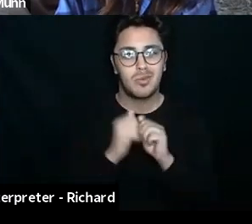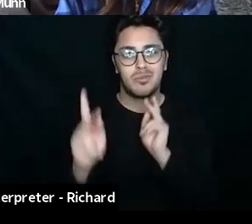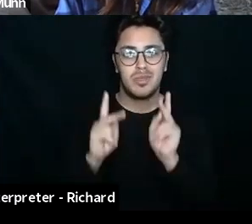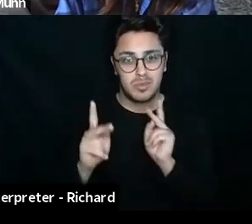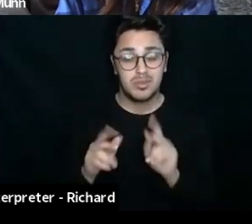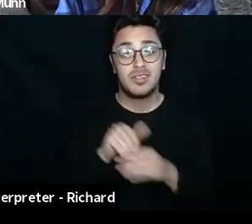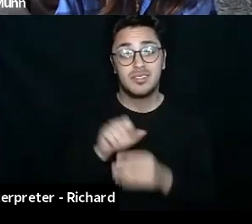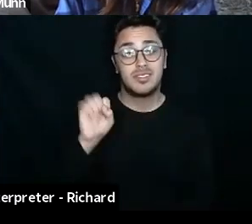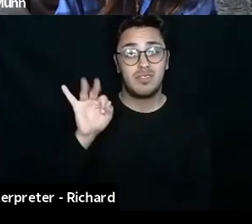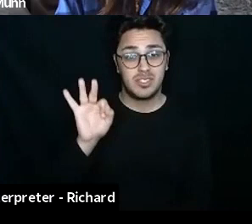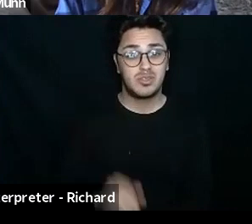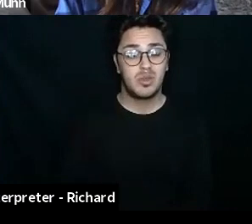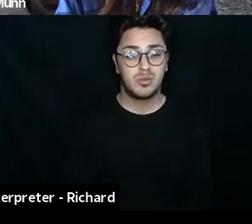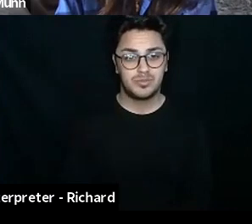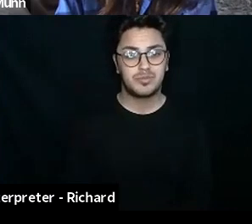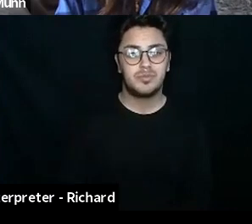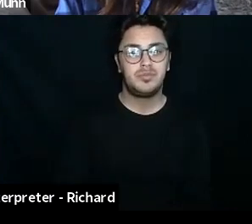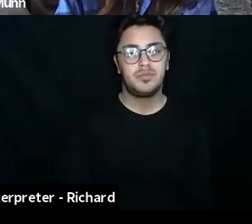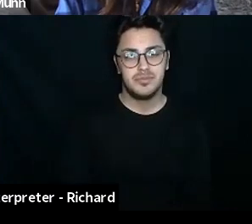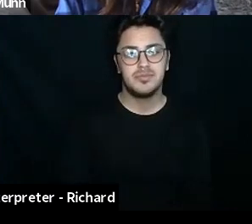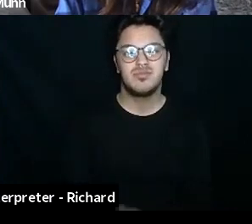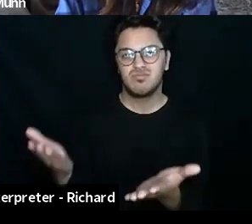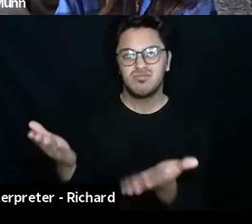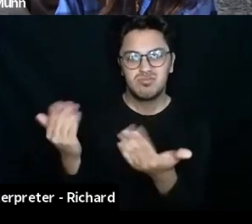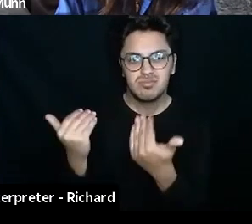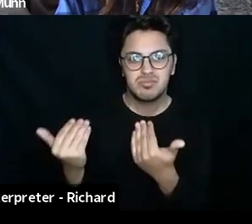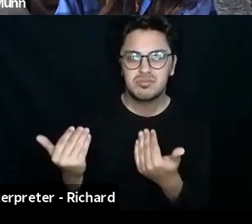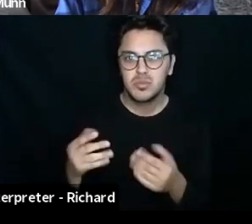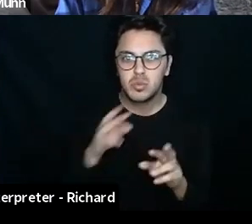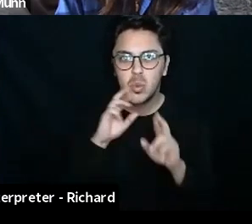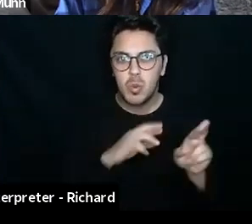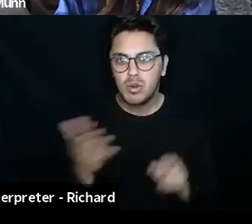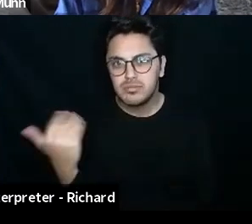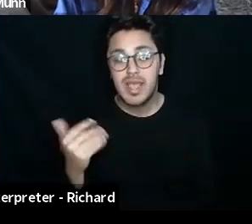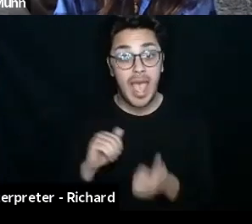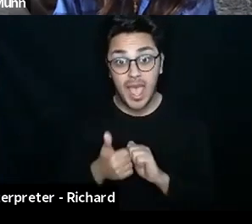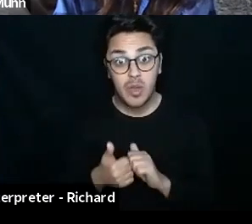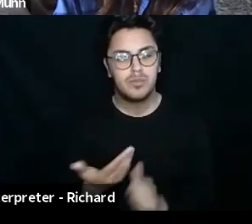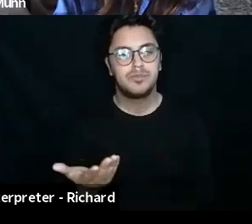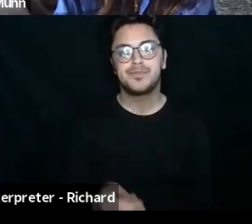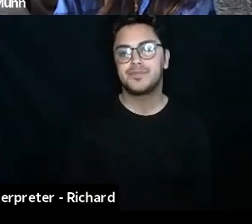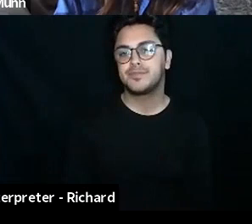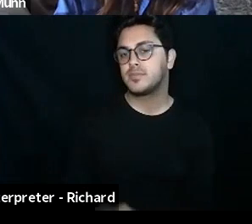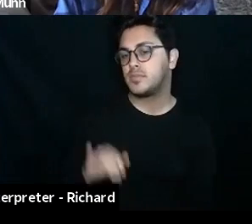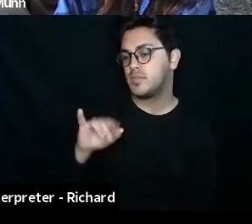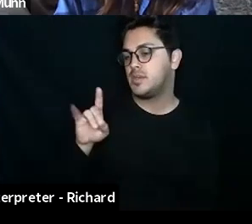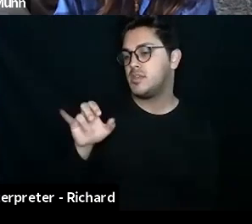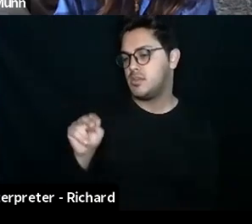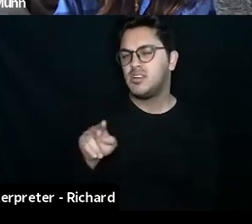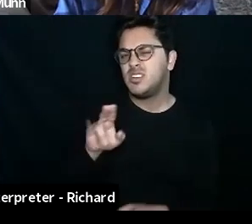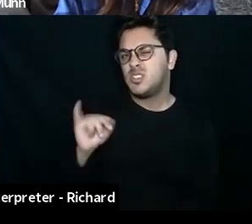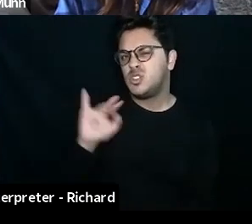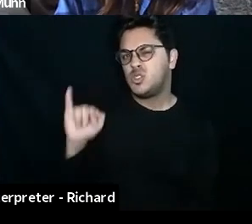Asian American community, to get them to come forward. Can you talk a little bit about that? Yeah, and it's to what Juju mentioned with